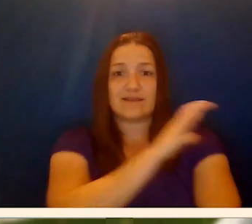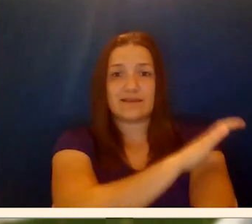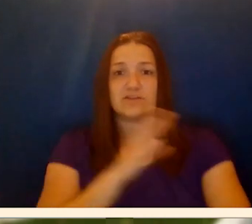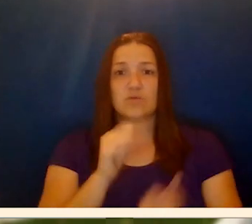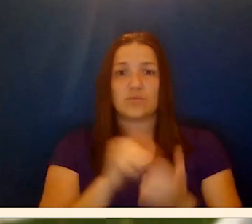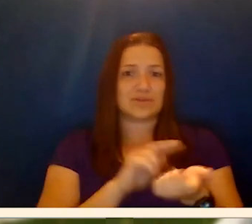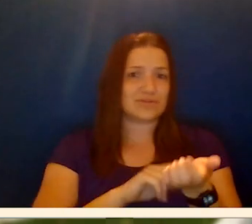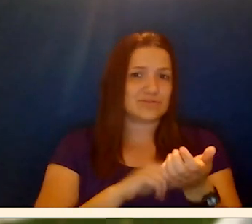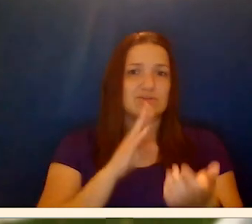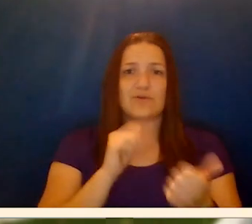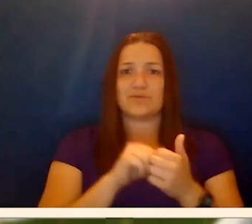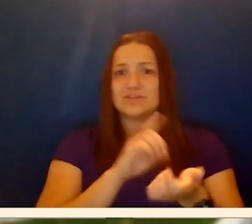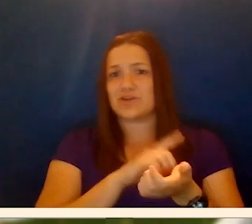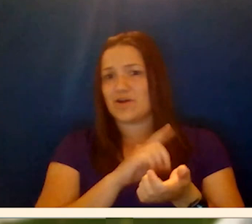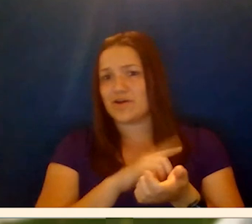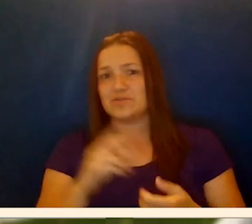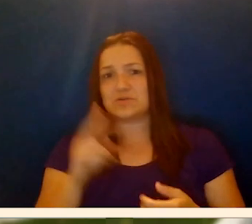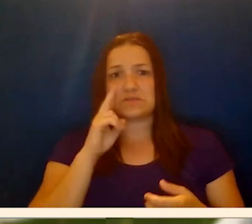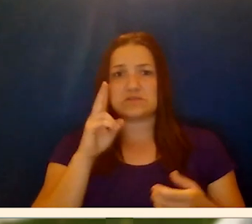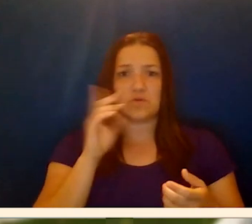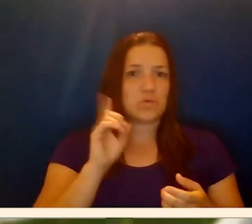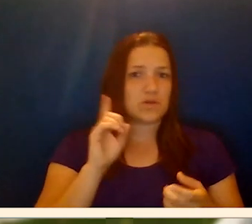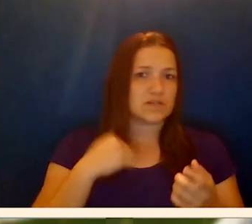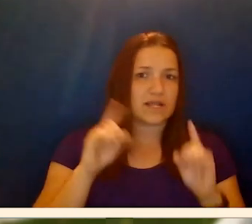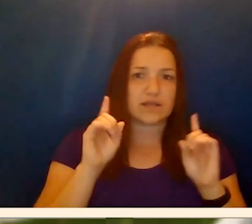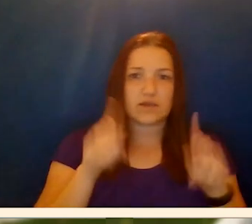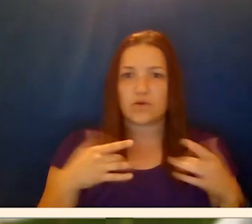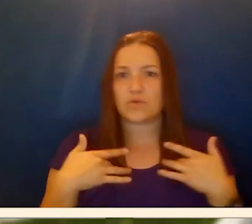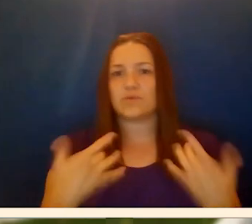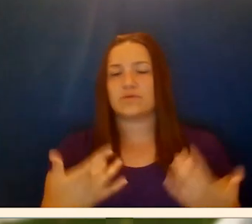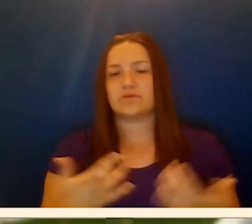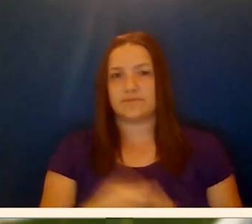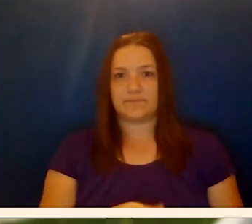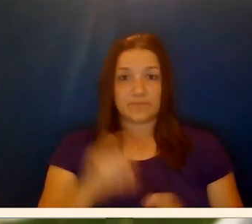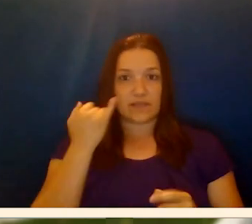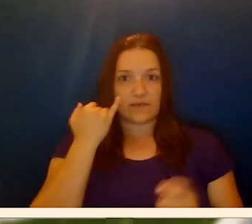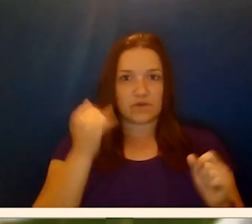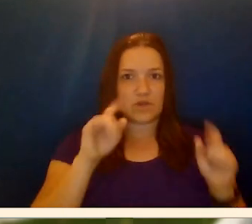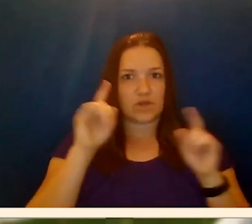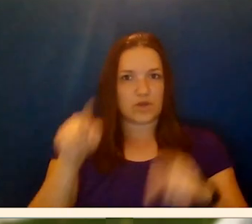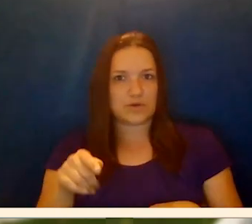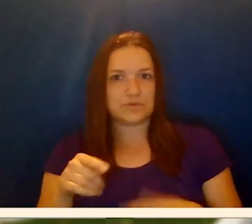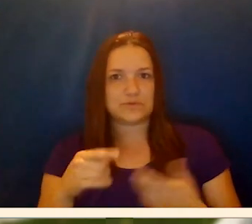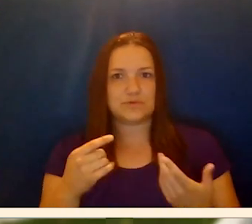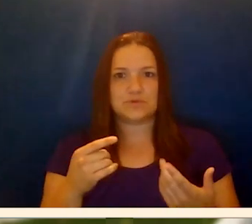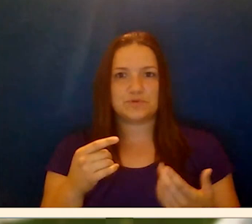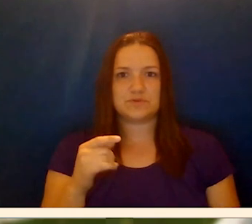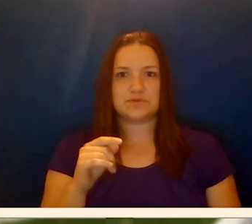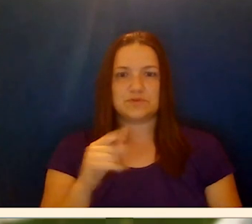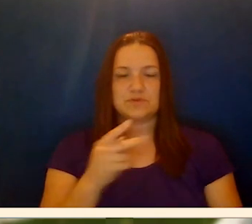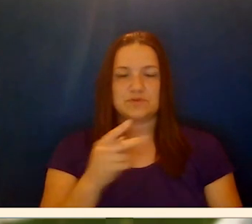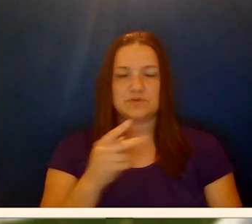nurse, talk to a doctor to see where should I really be going. So if you could have gone to the urgent care